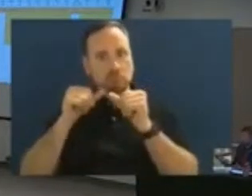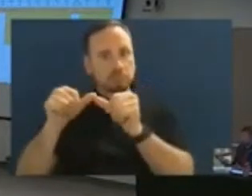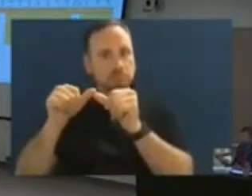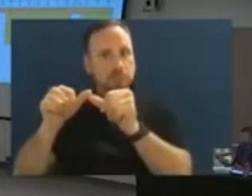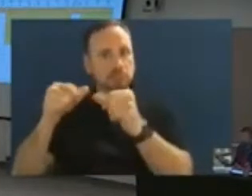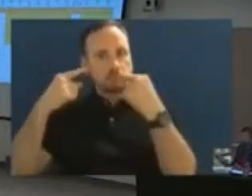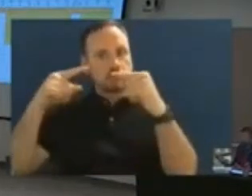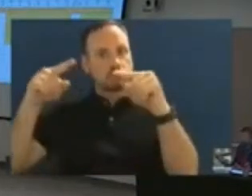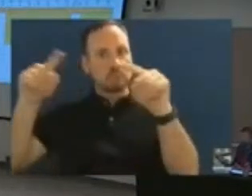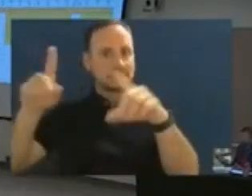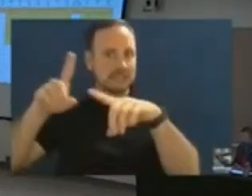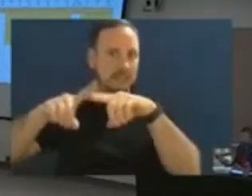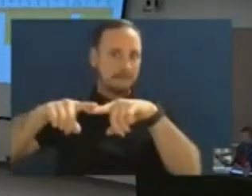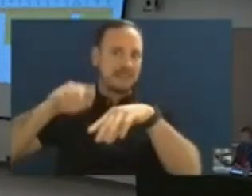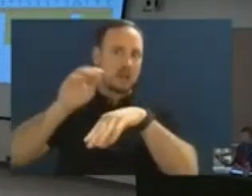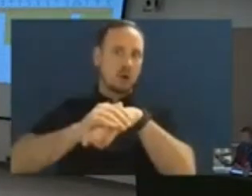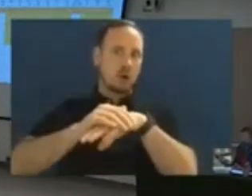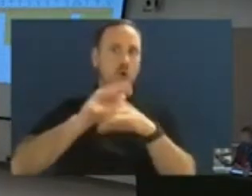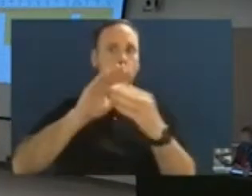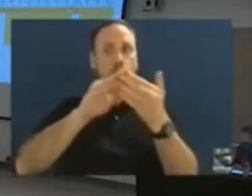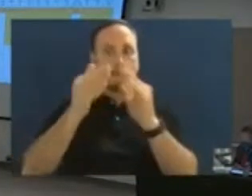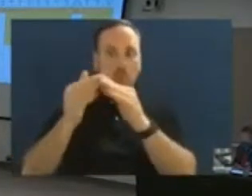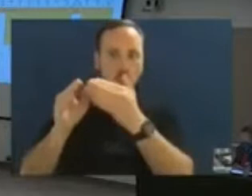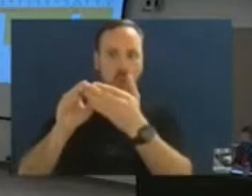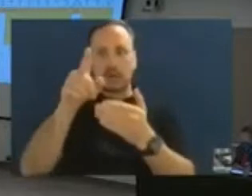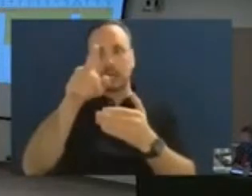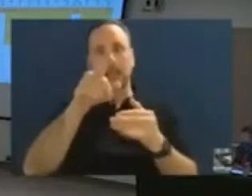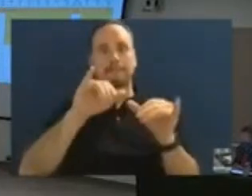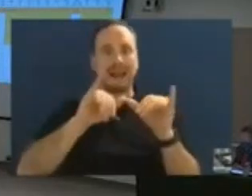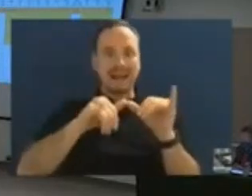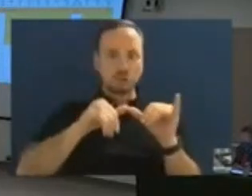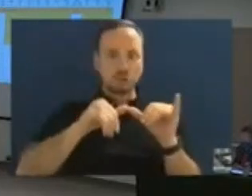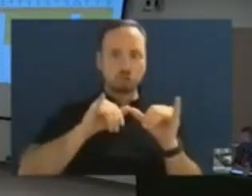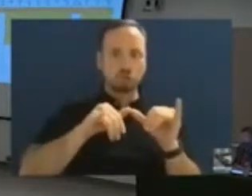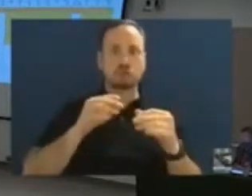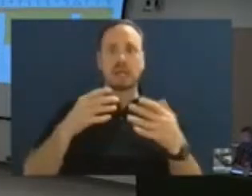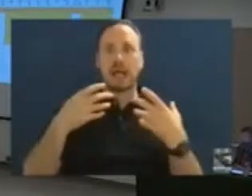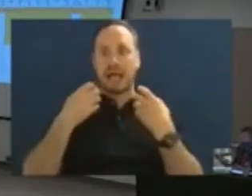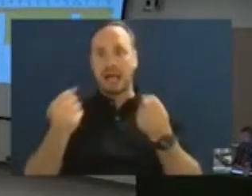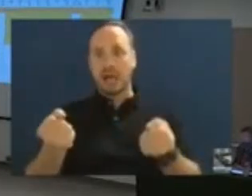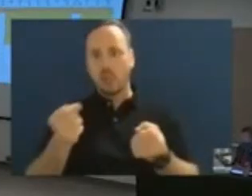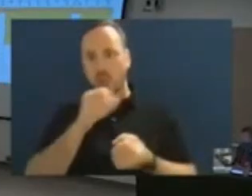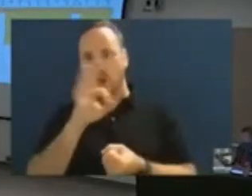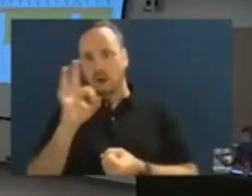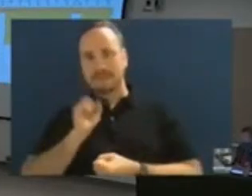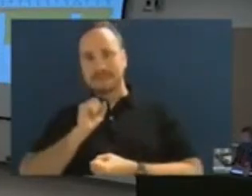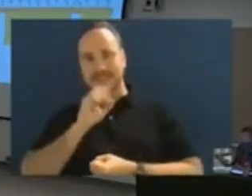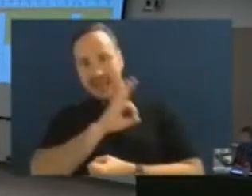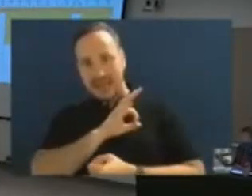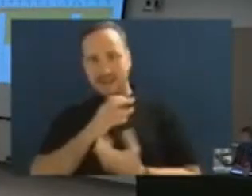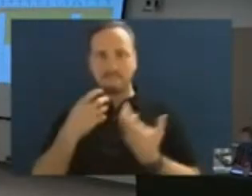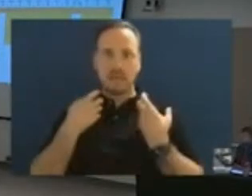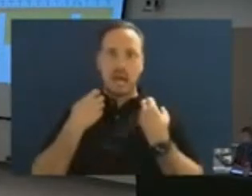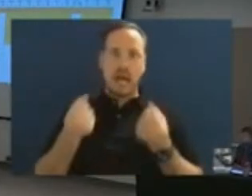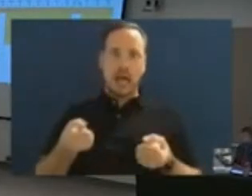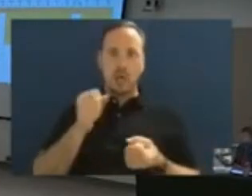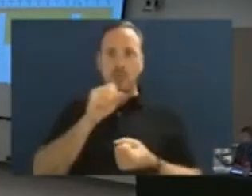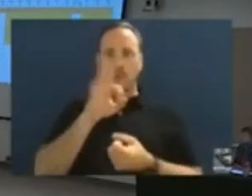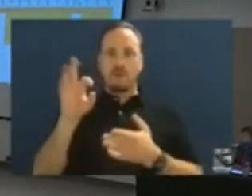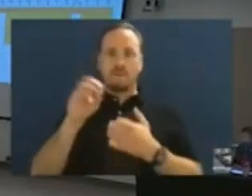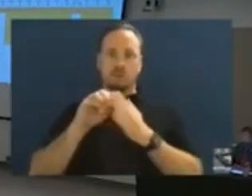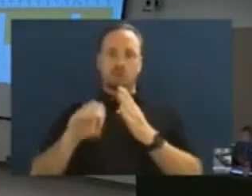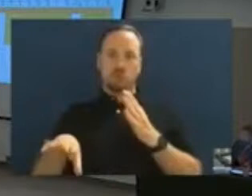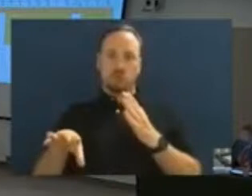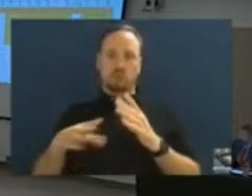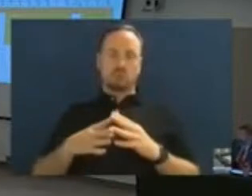the community metrics and the health of our staff and the health of our students. So this is not a plan